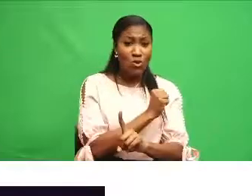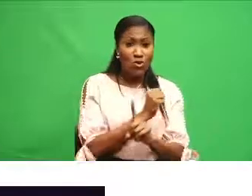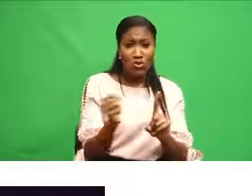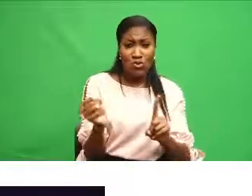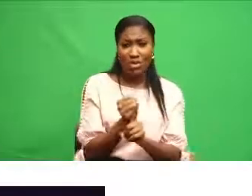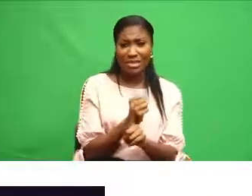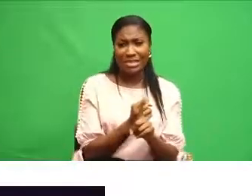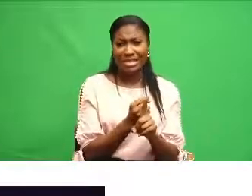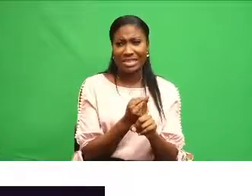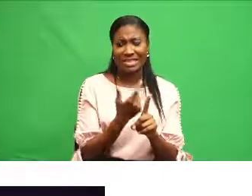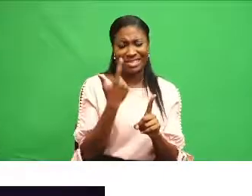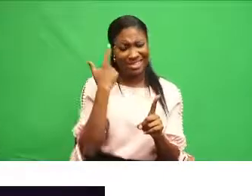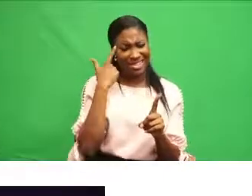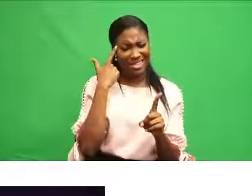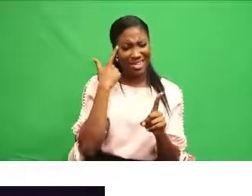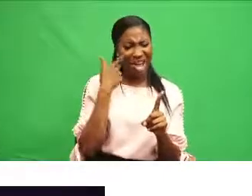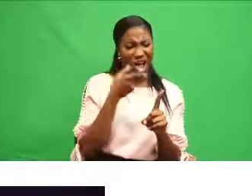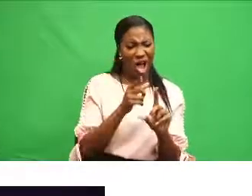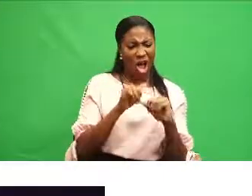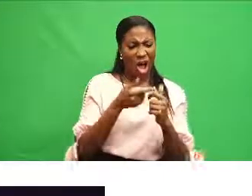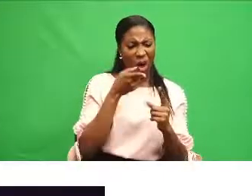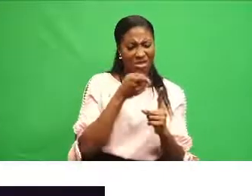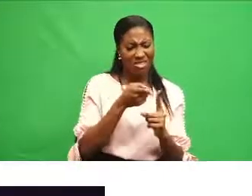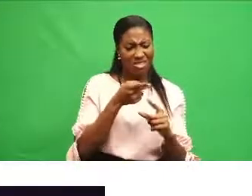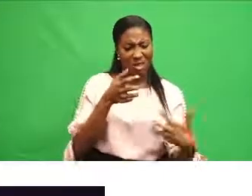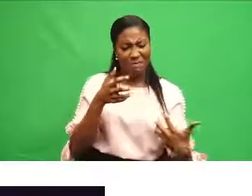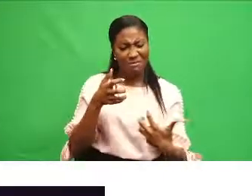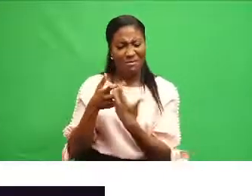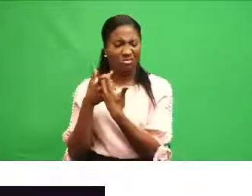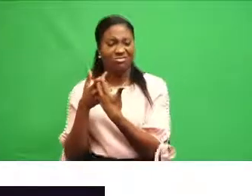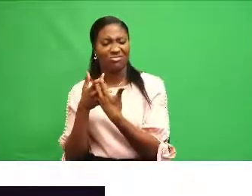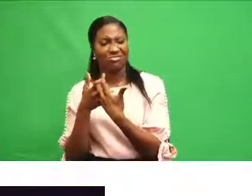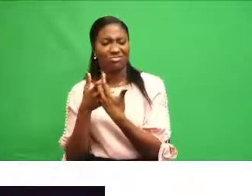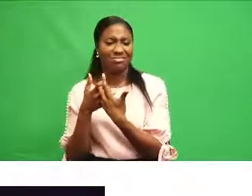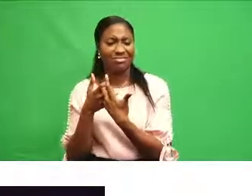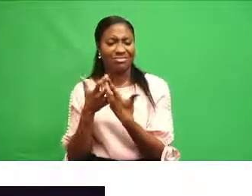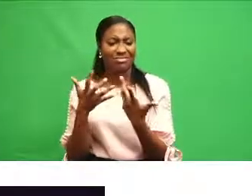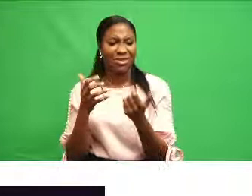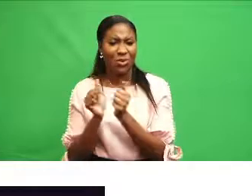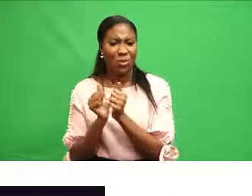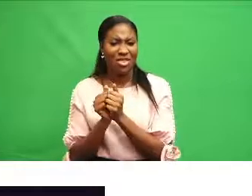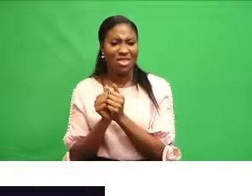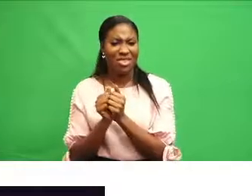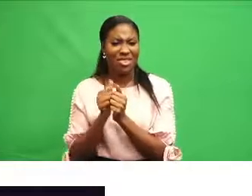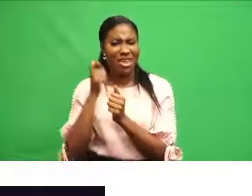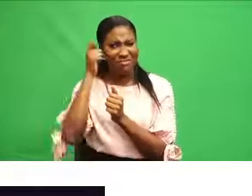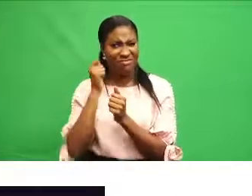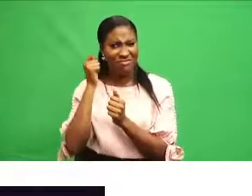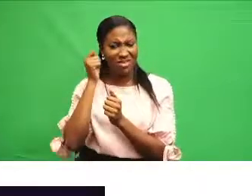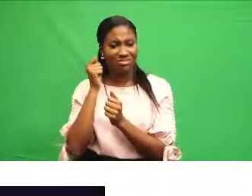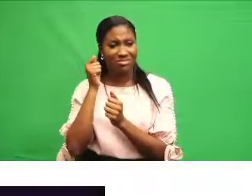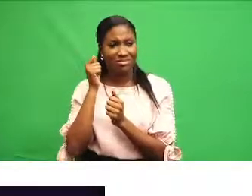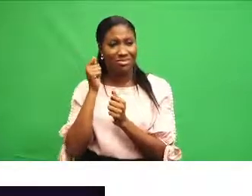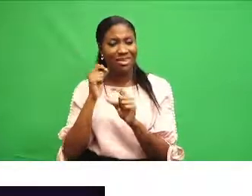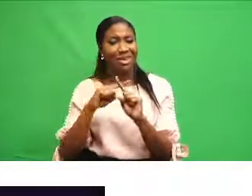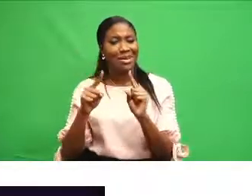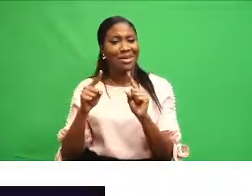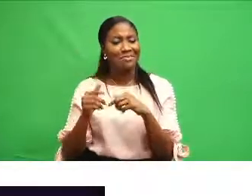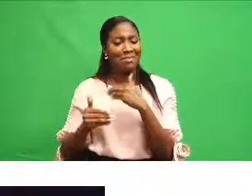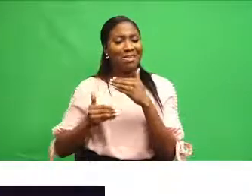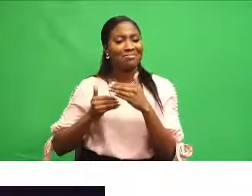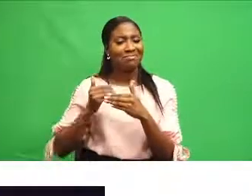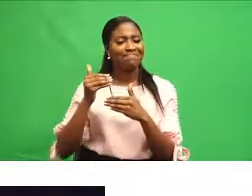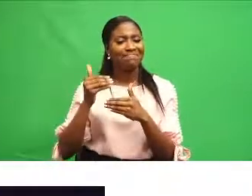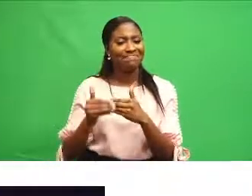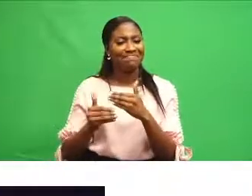a connection at the very beginning. However, because of the experience I would have gained